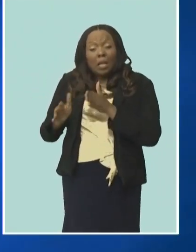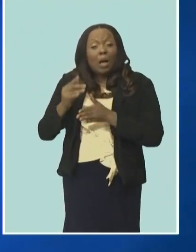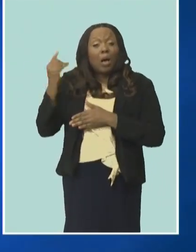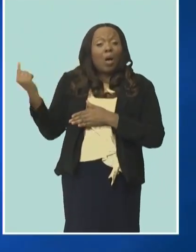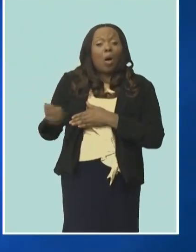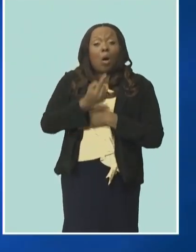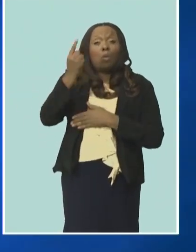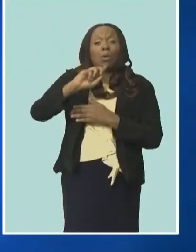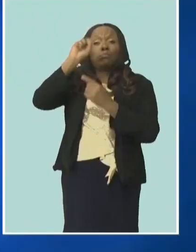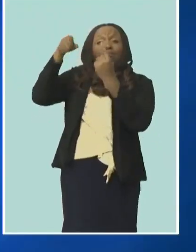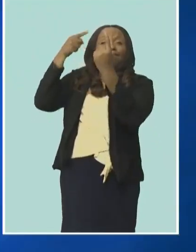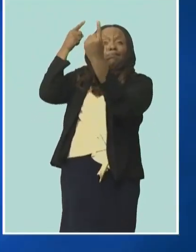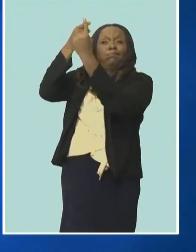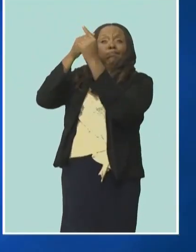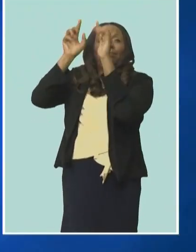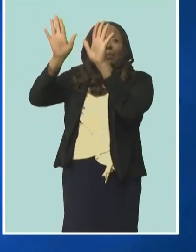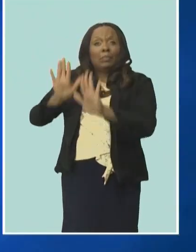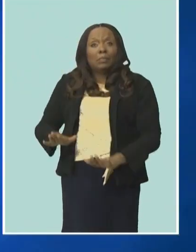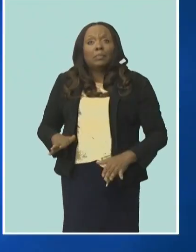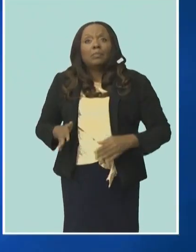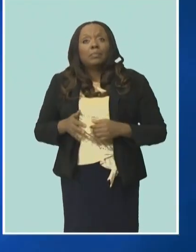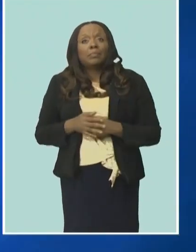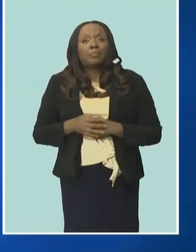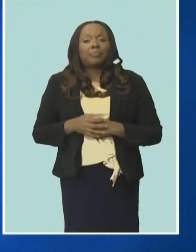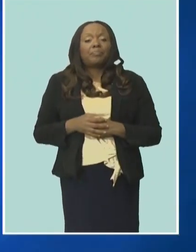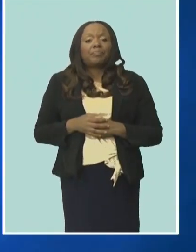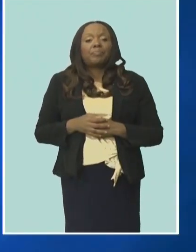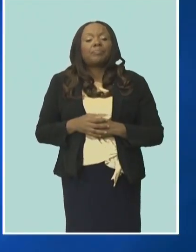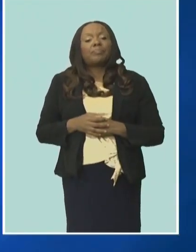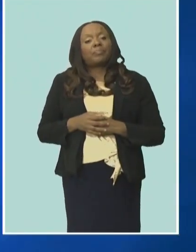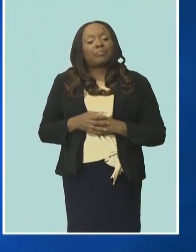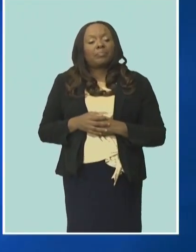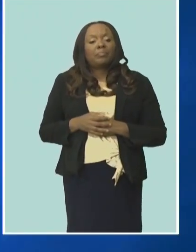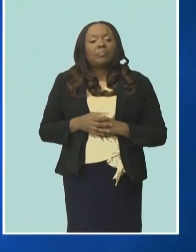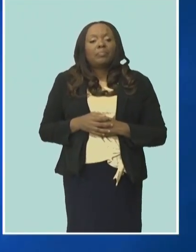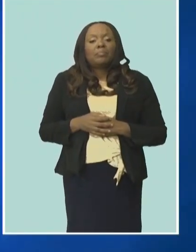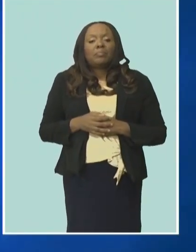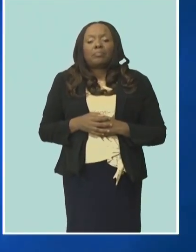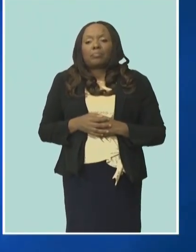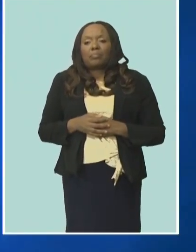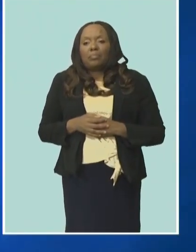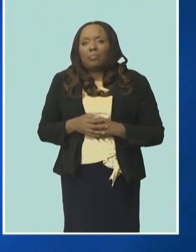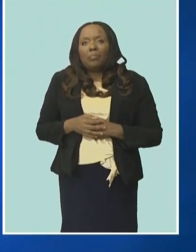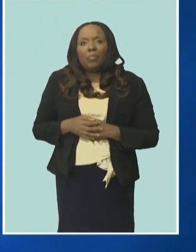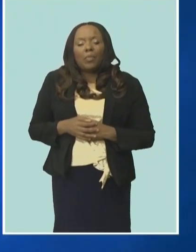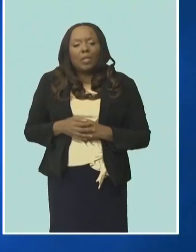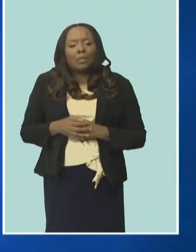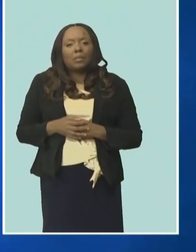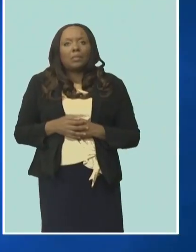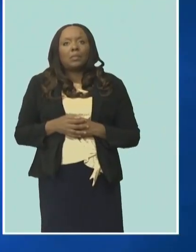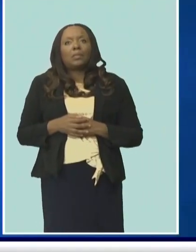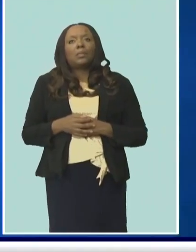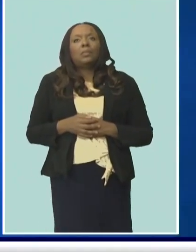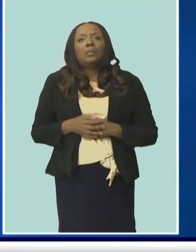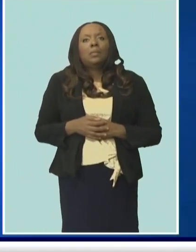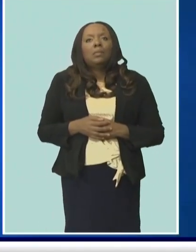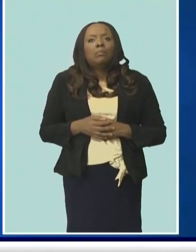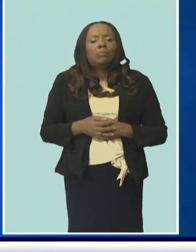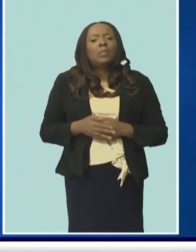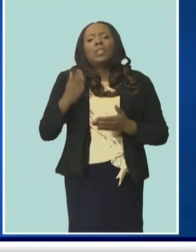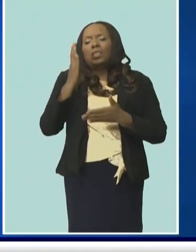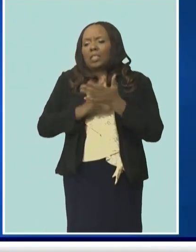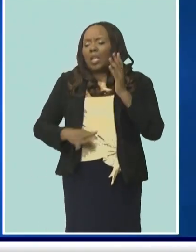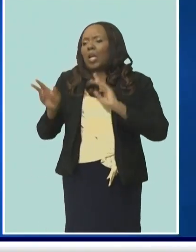excellence. Don't come with a bucket with, you can put everything into the first week of school. I need you to be consistent for your